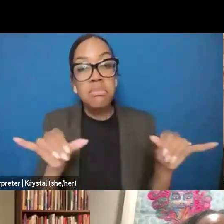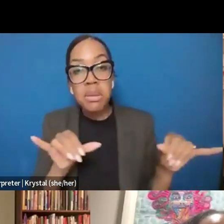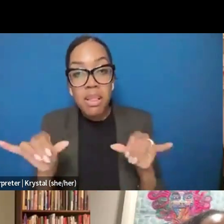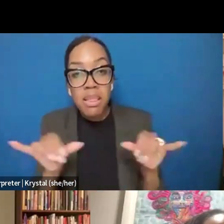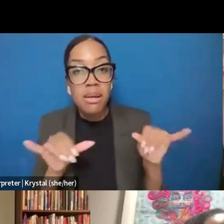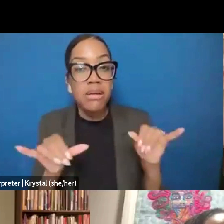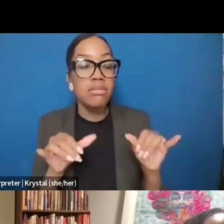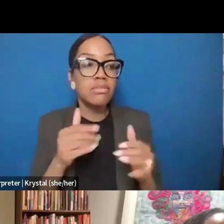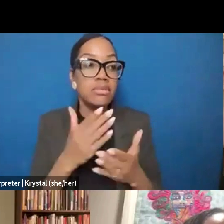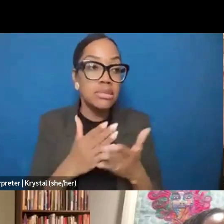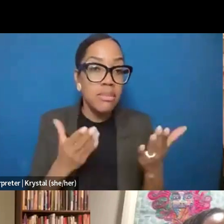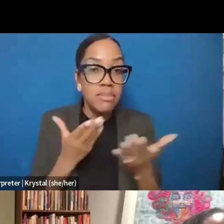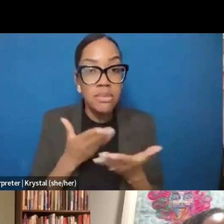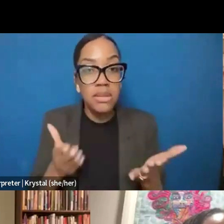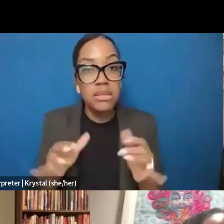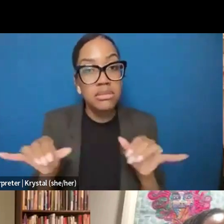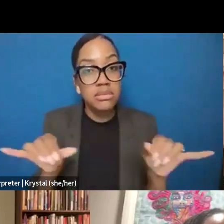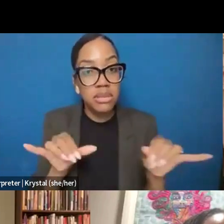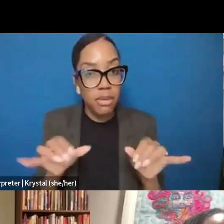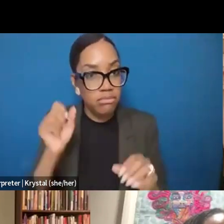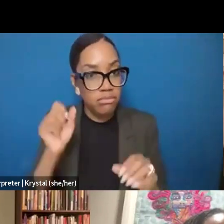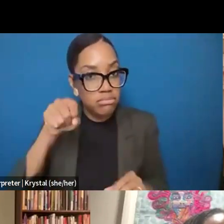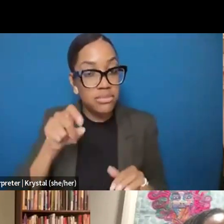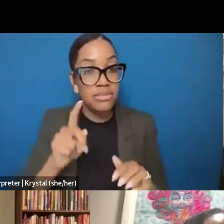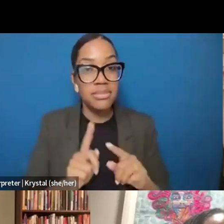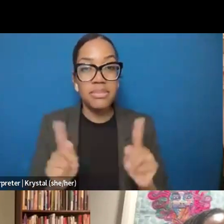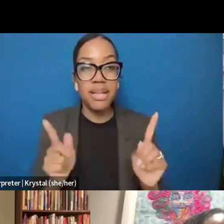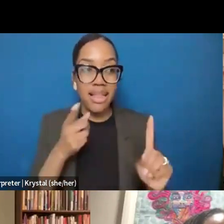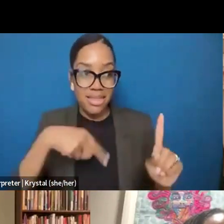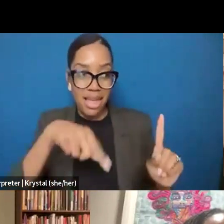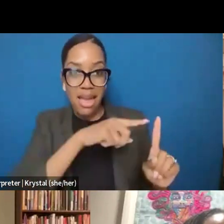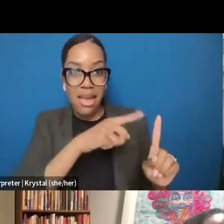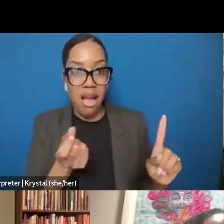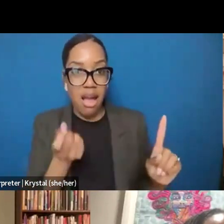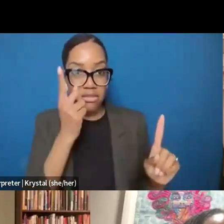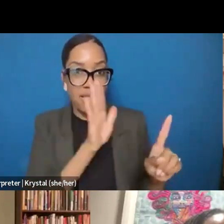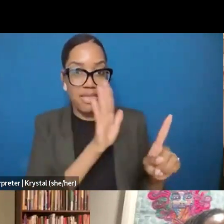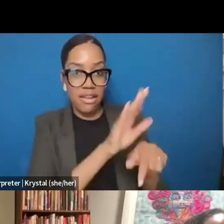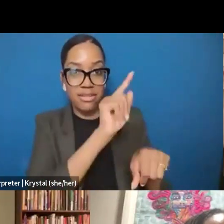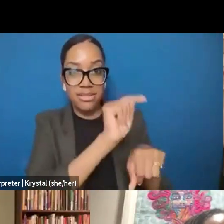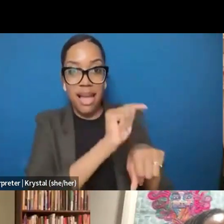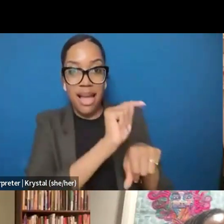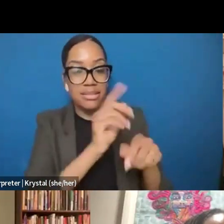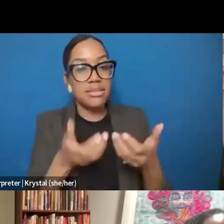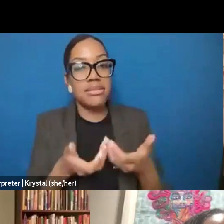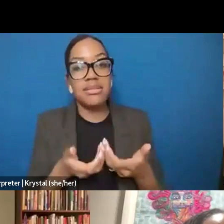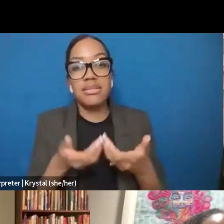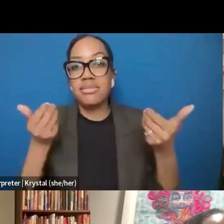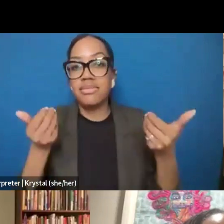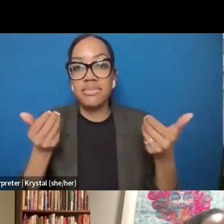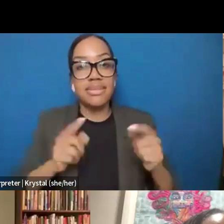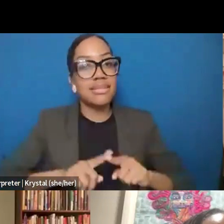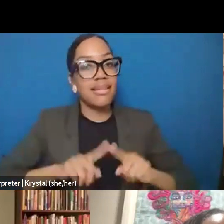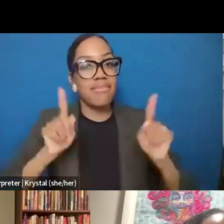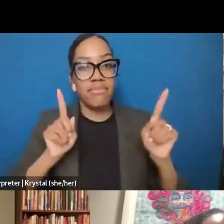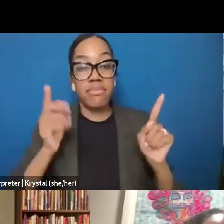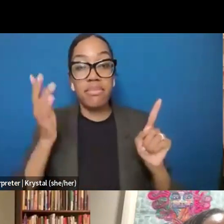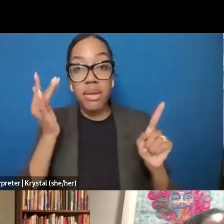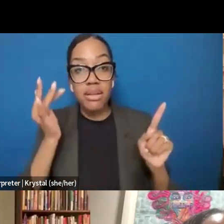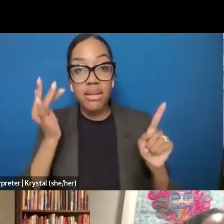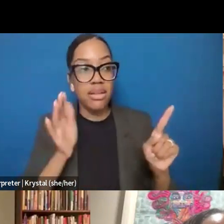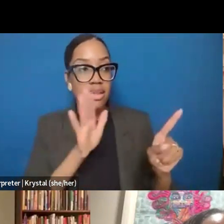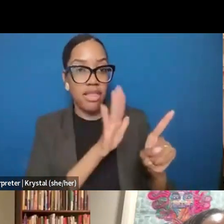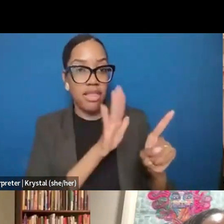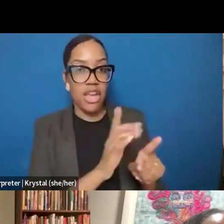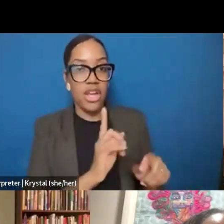of some of the things that they're doing, but they understand their task to be distinct right? Because of the kind of material realities that